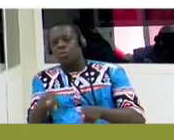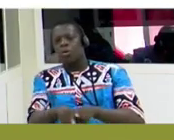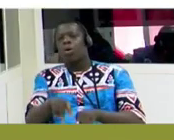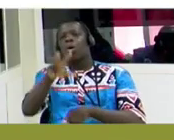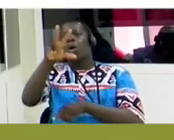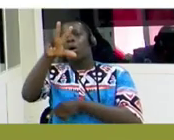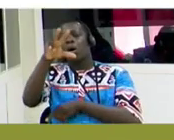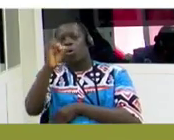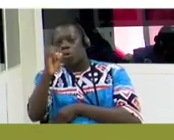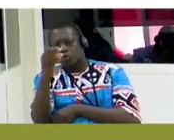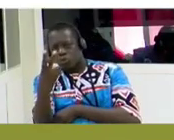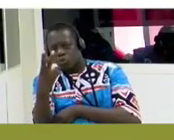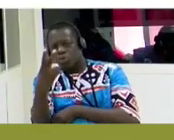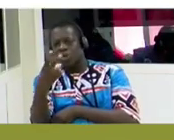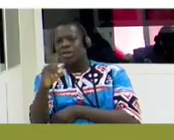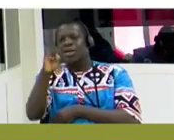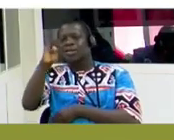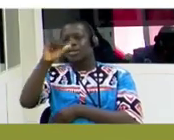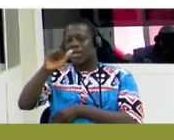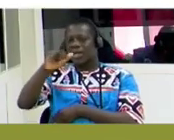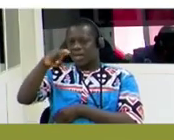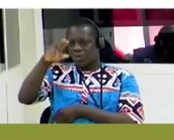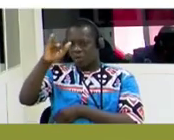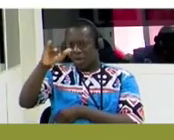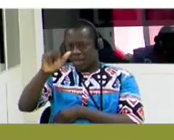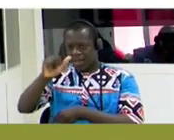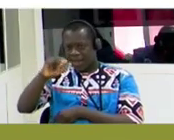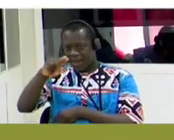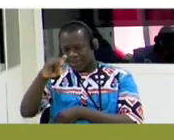2, Sanyang Baukar.